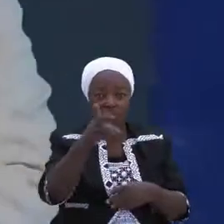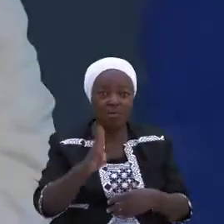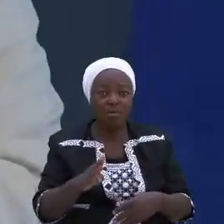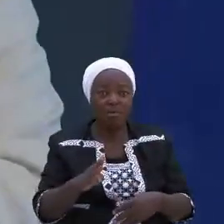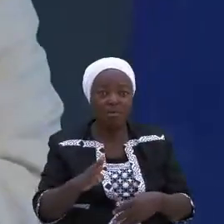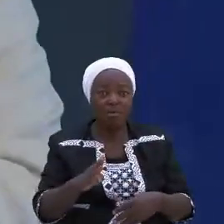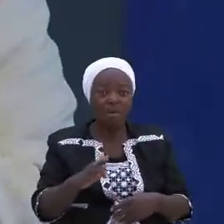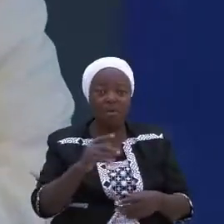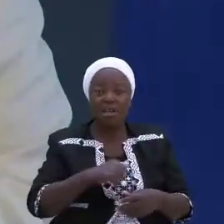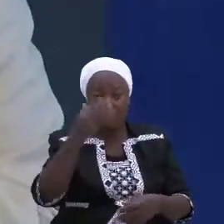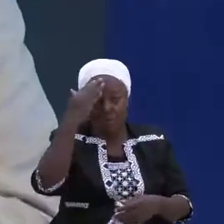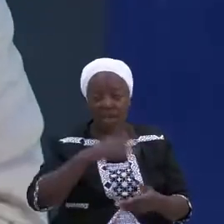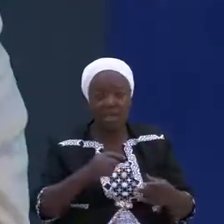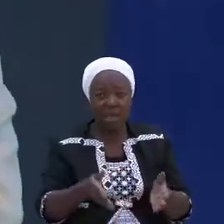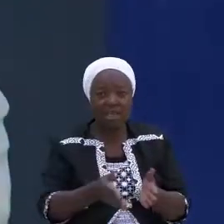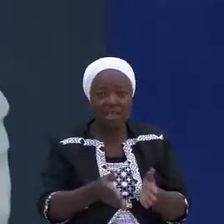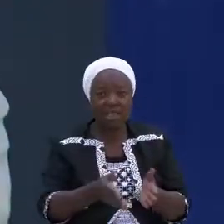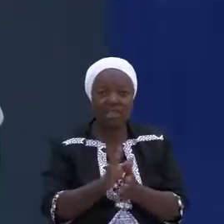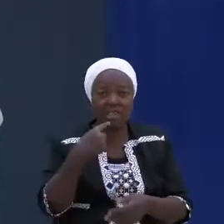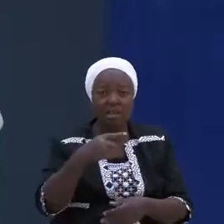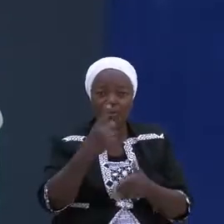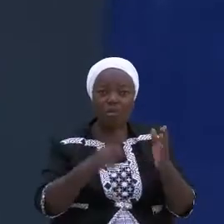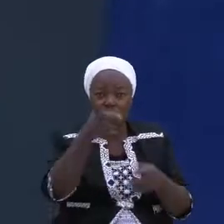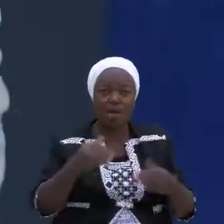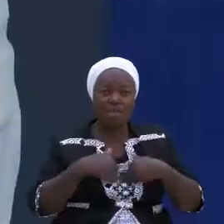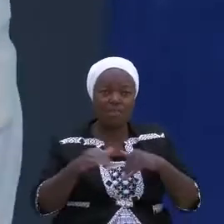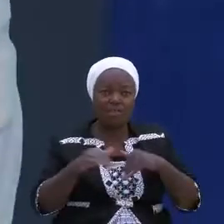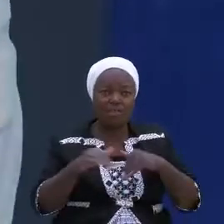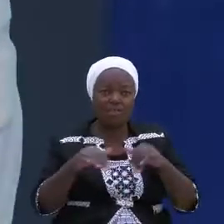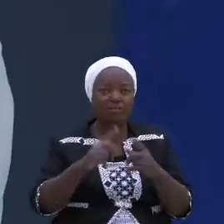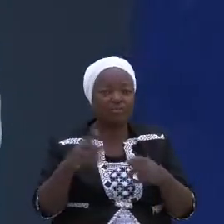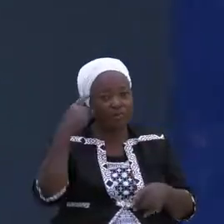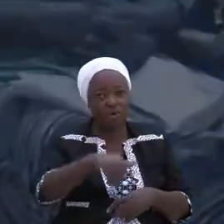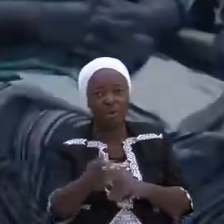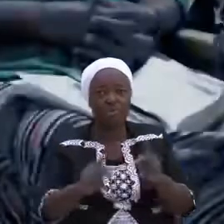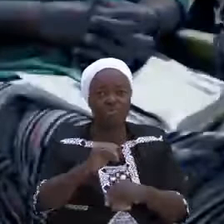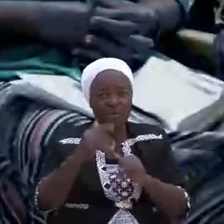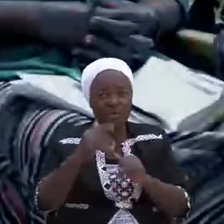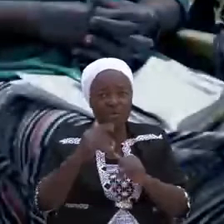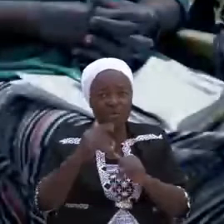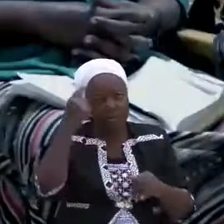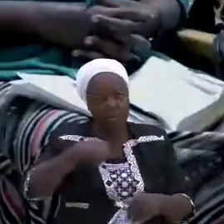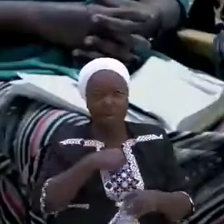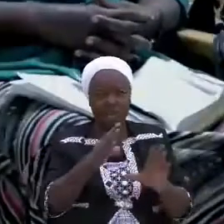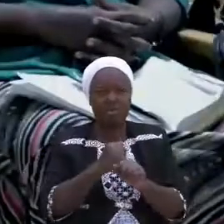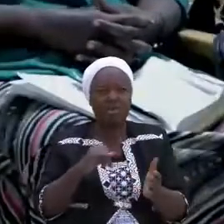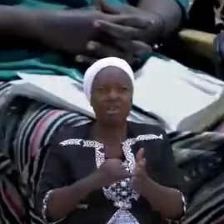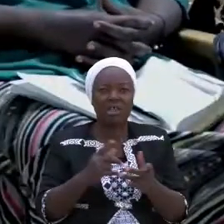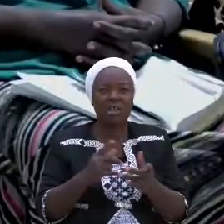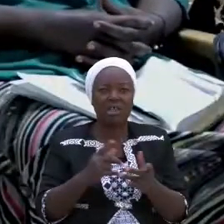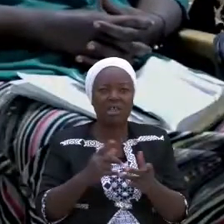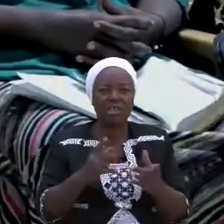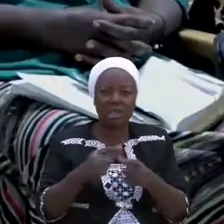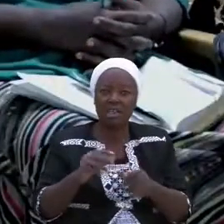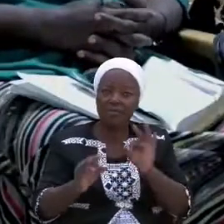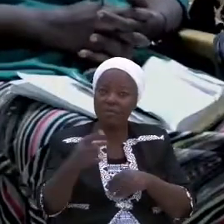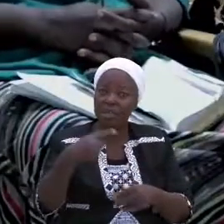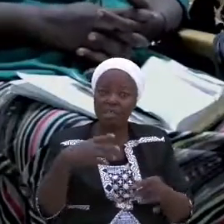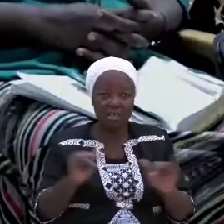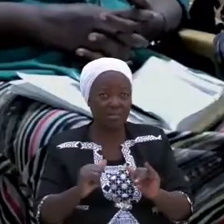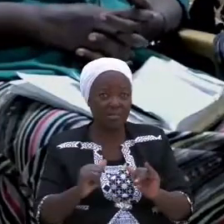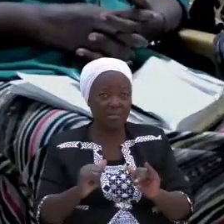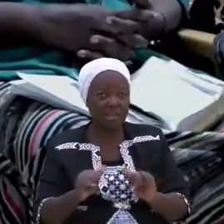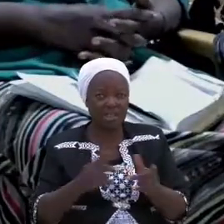people it will do for me and because it and also say the same thing and you say